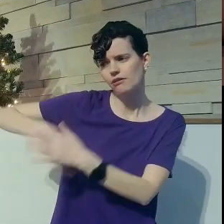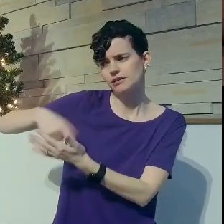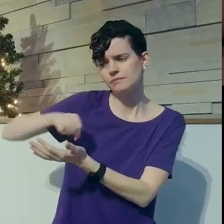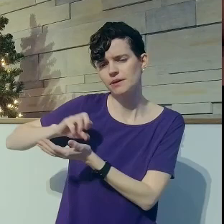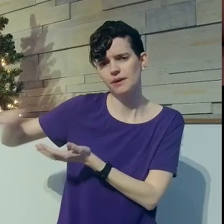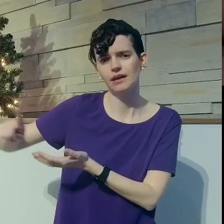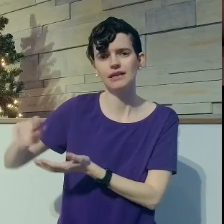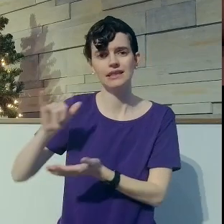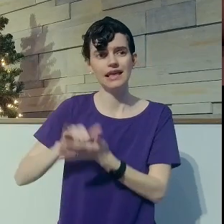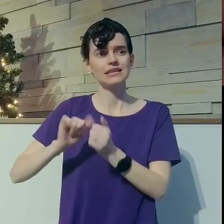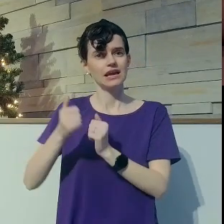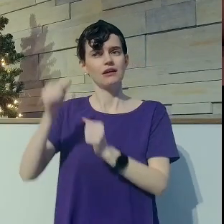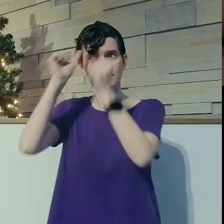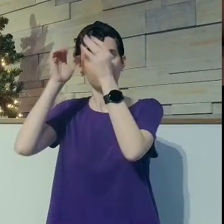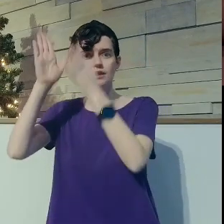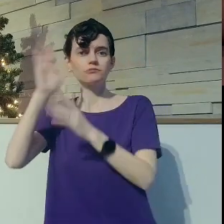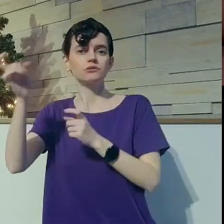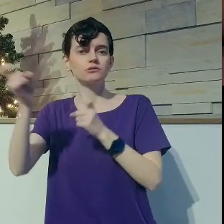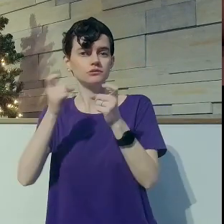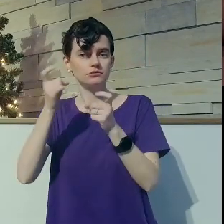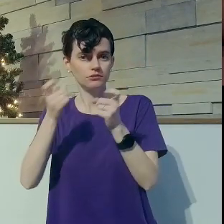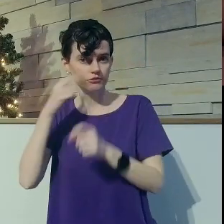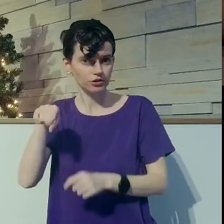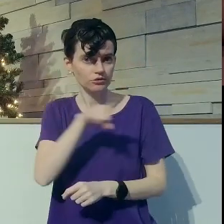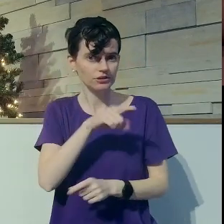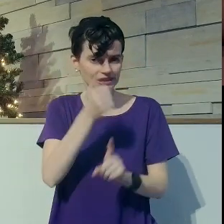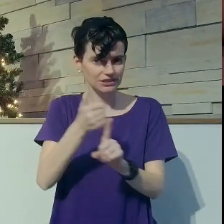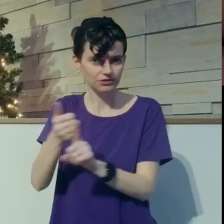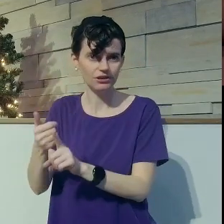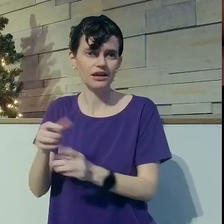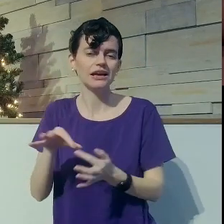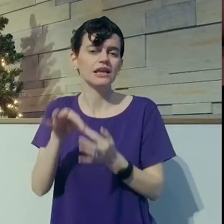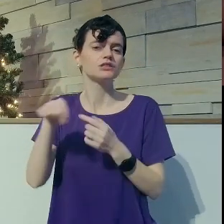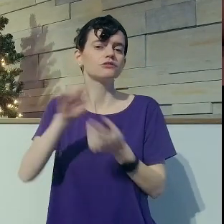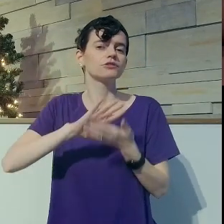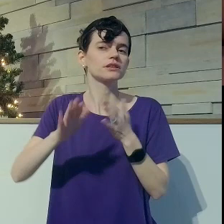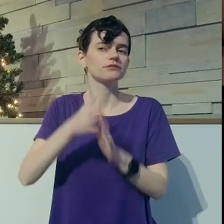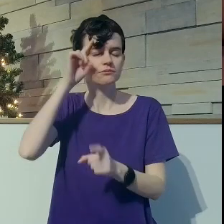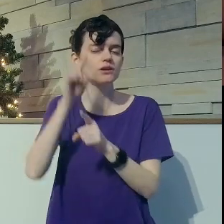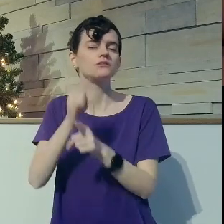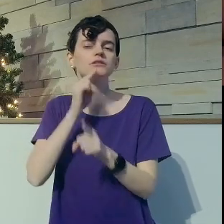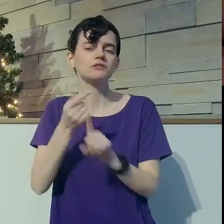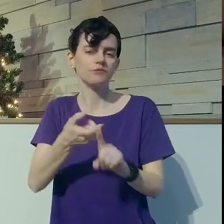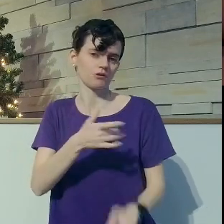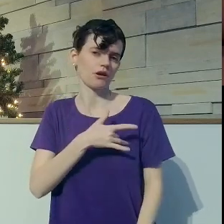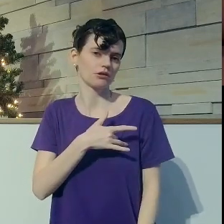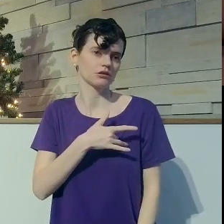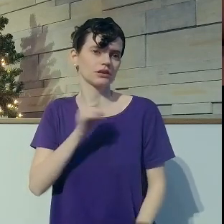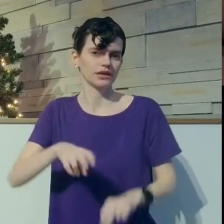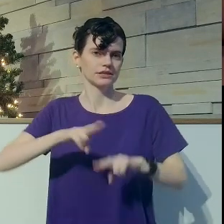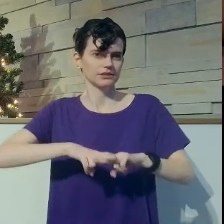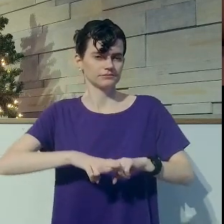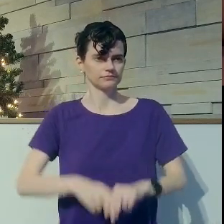owed. "This is how my heavenly Father will treat you, each of you, unless you forgive your brother or sister from your heart." You